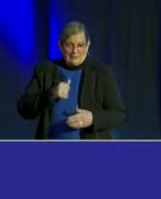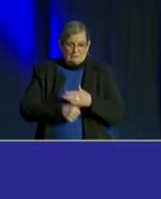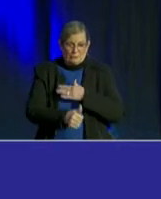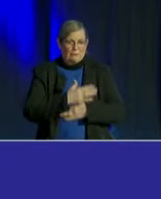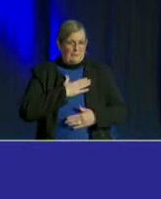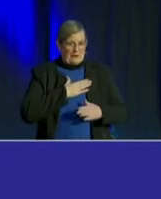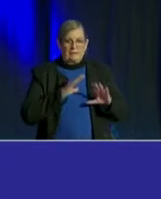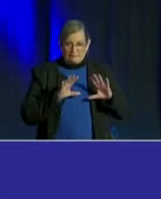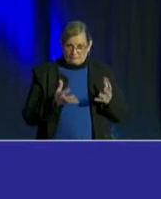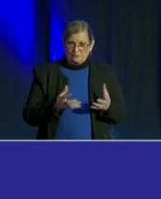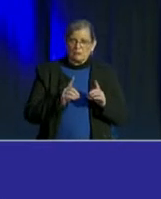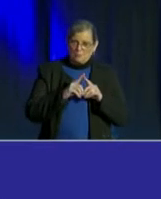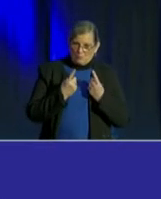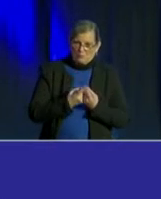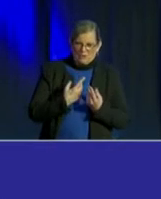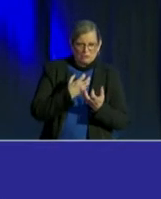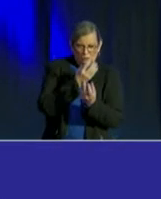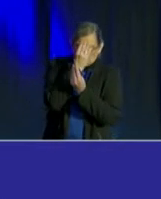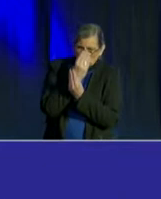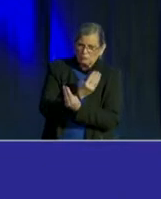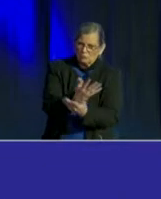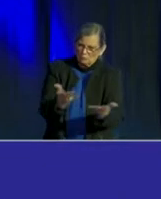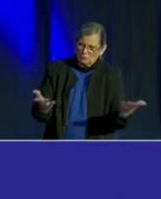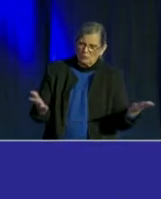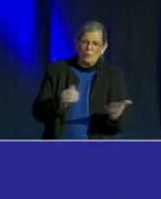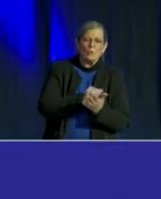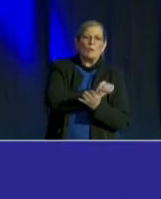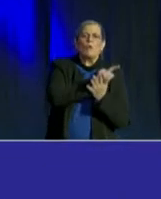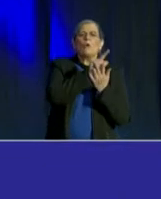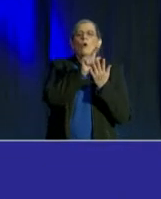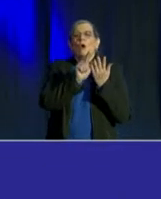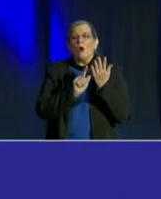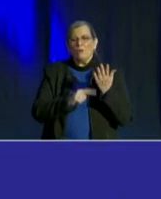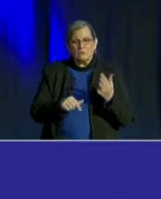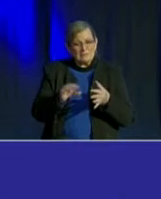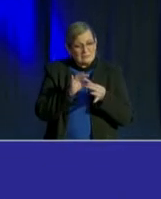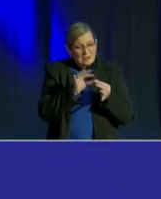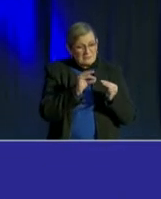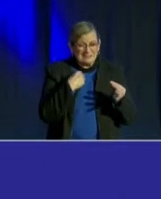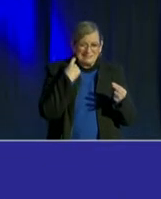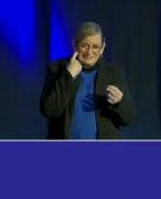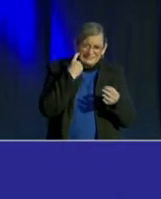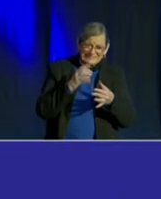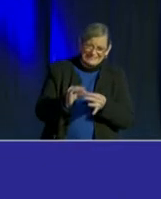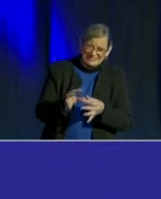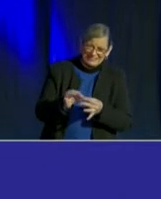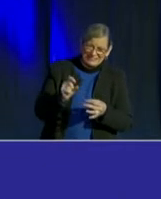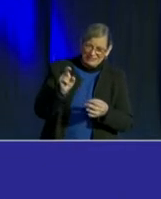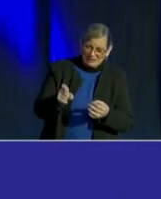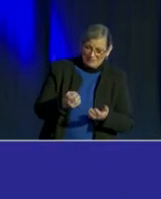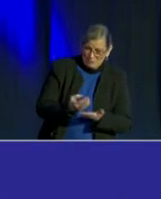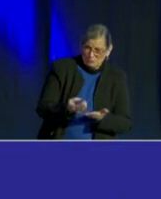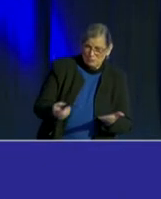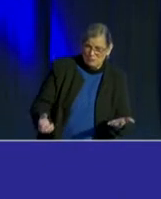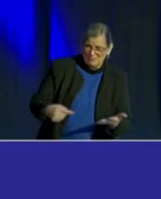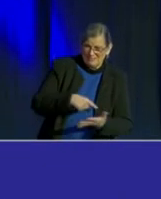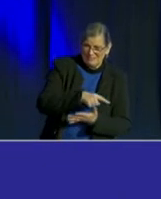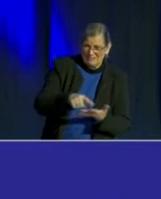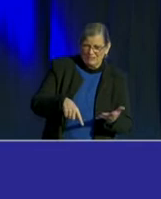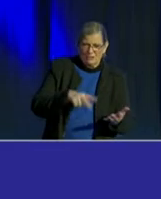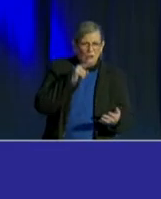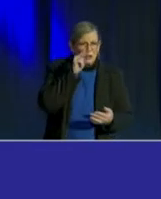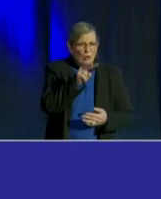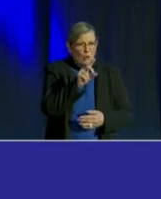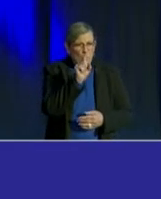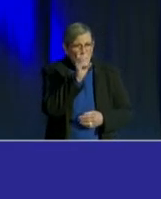to you all, with all of these things I just mentioned, they take resources. And as you're looking at your $100